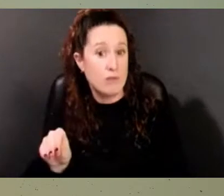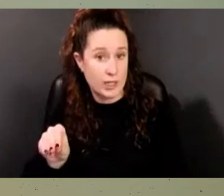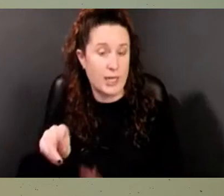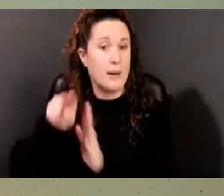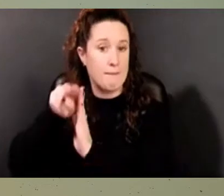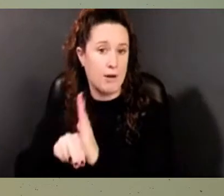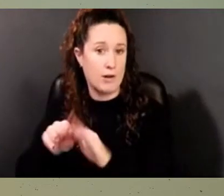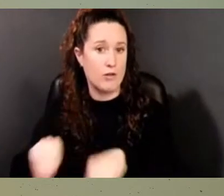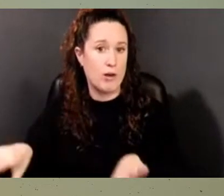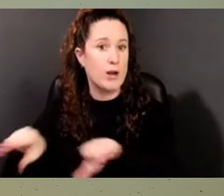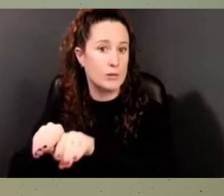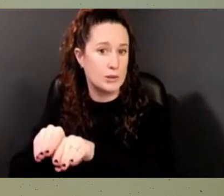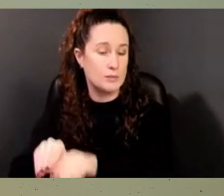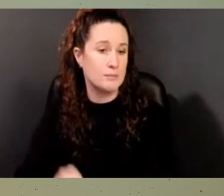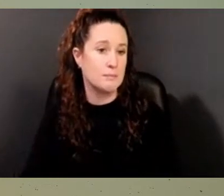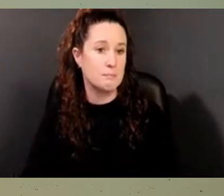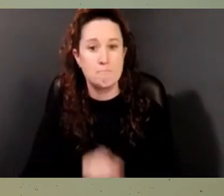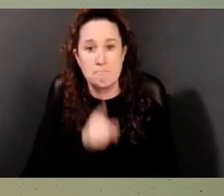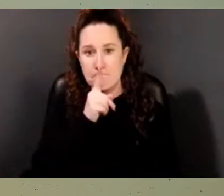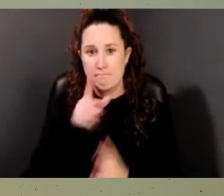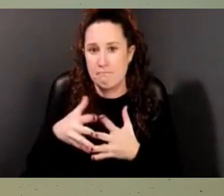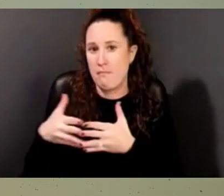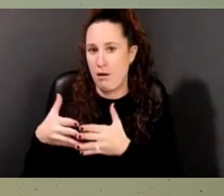Next slide.